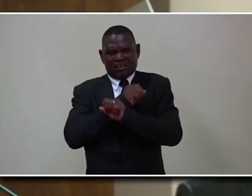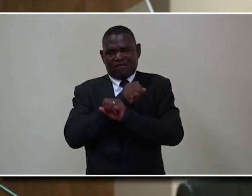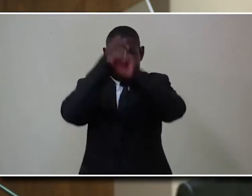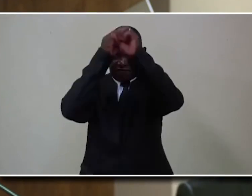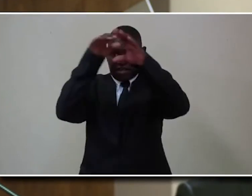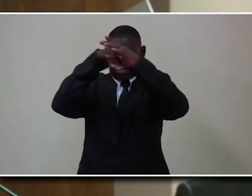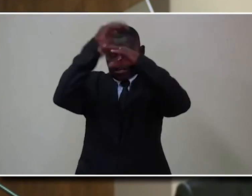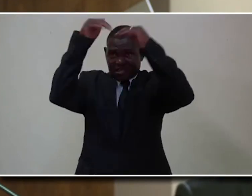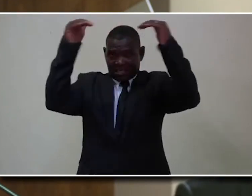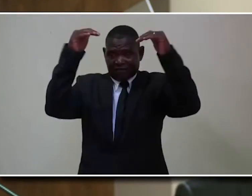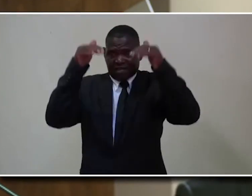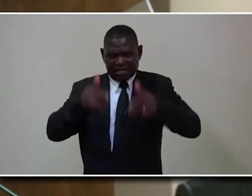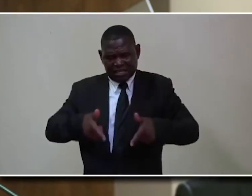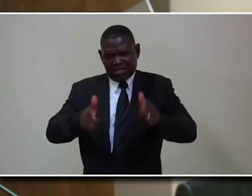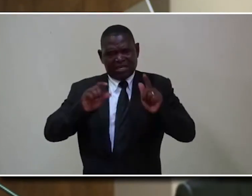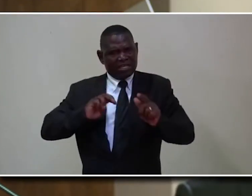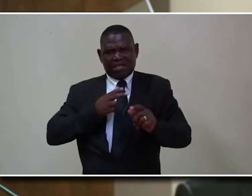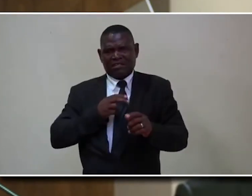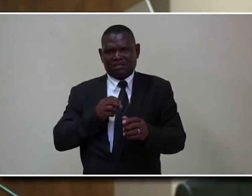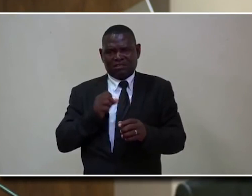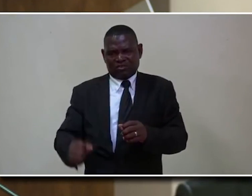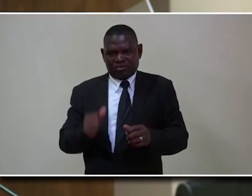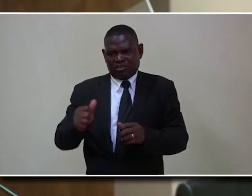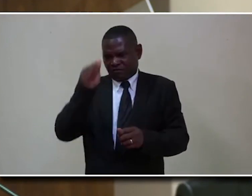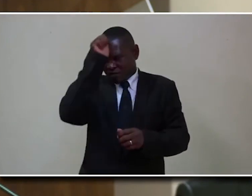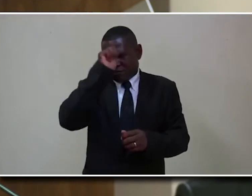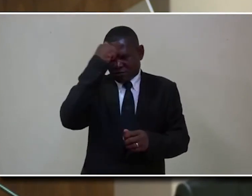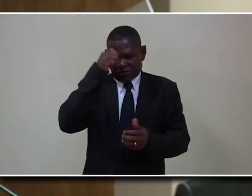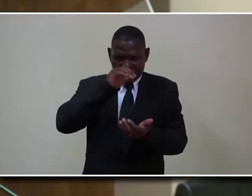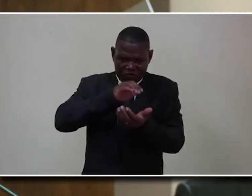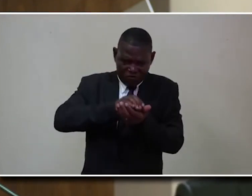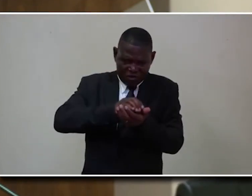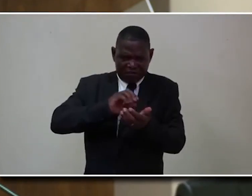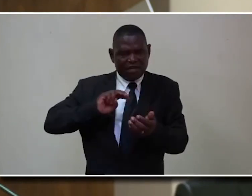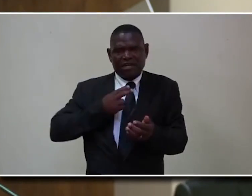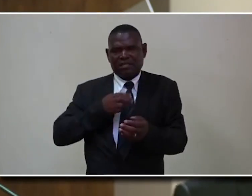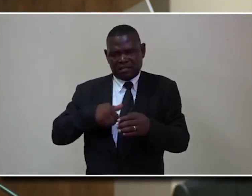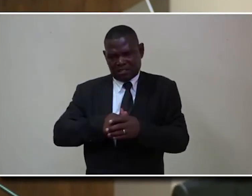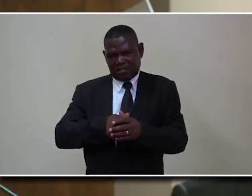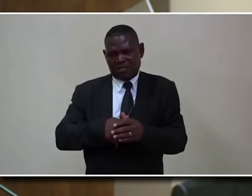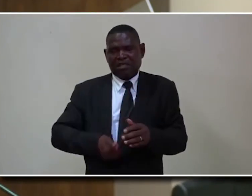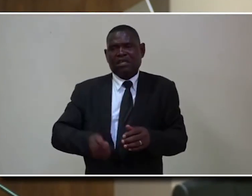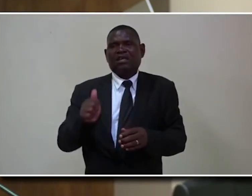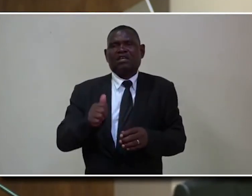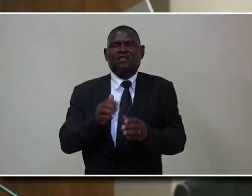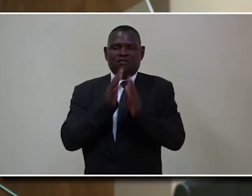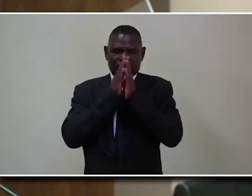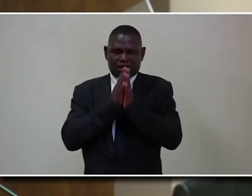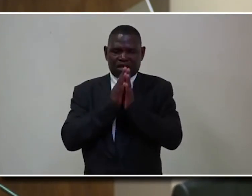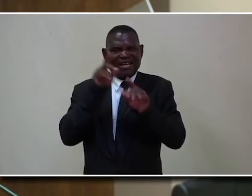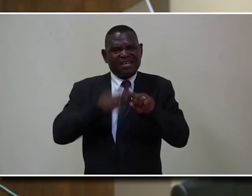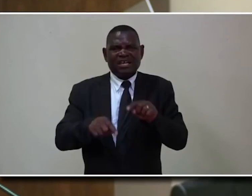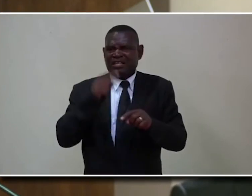atate wakumwamba. Now let the chief apostle always cover us with his prayers. Lolani mtumwa mukulu atipimbe mapempero ache nthawi zonse. We can't put